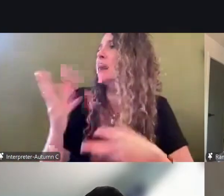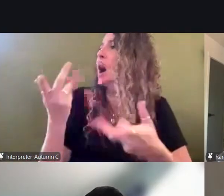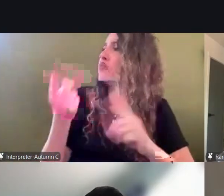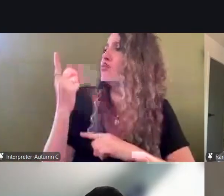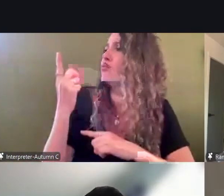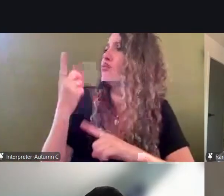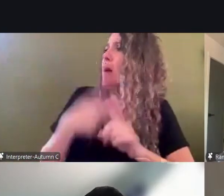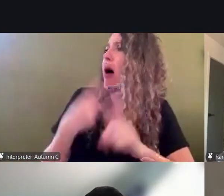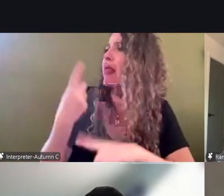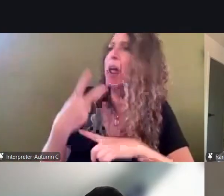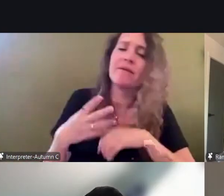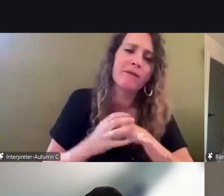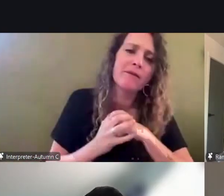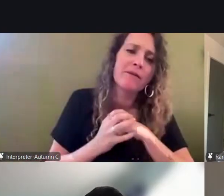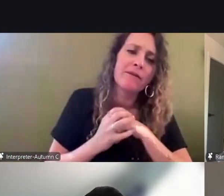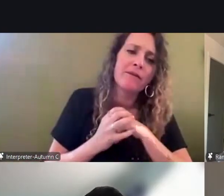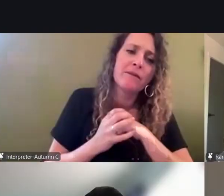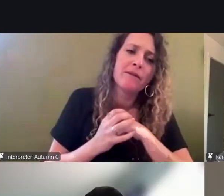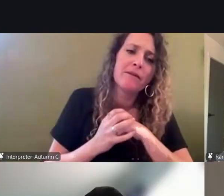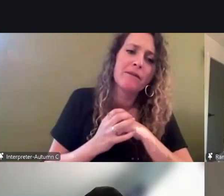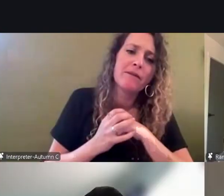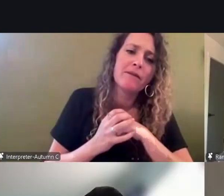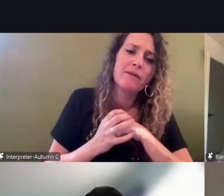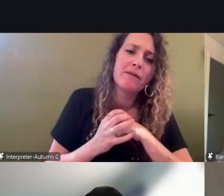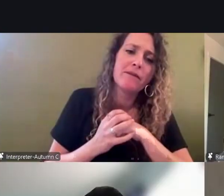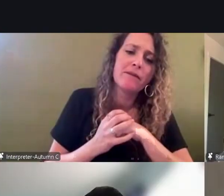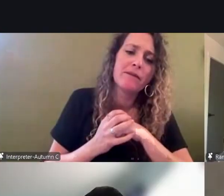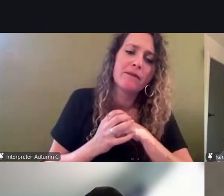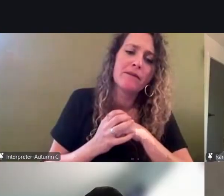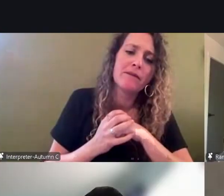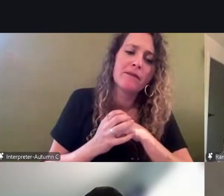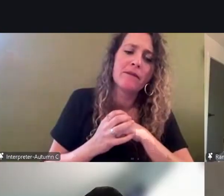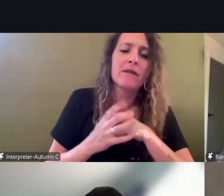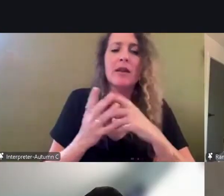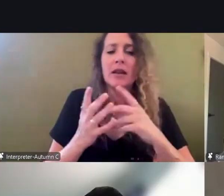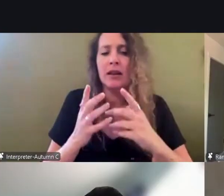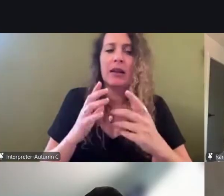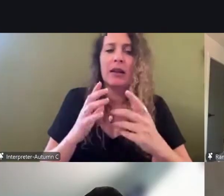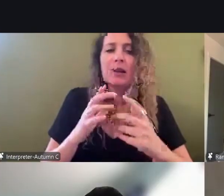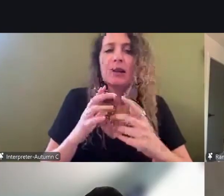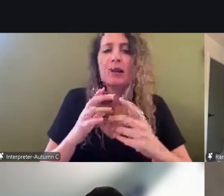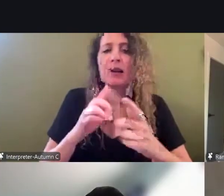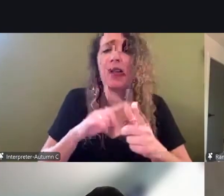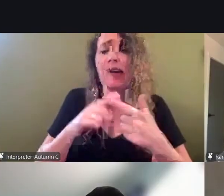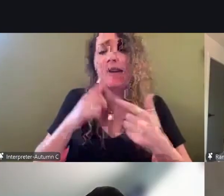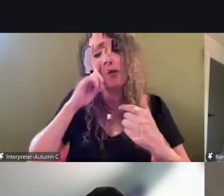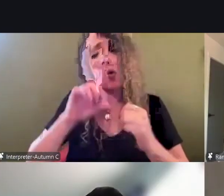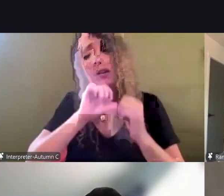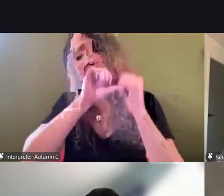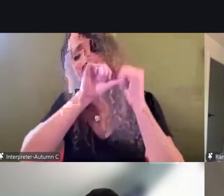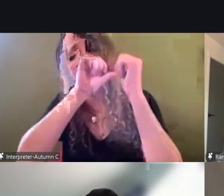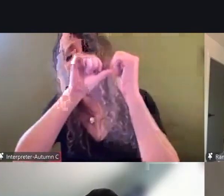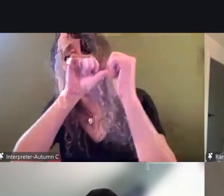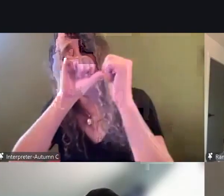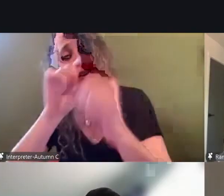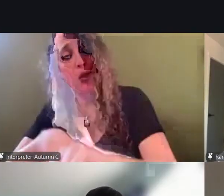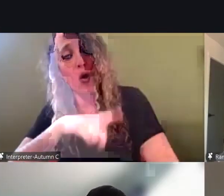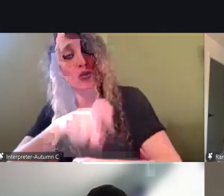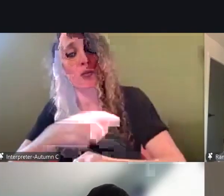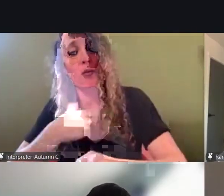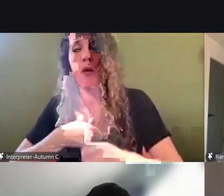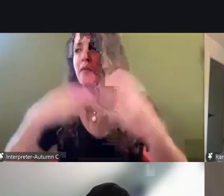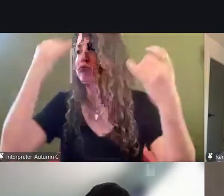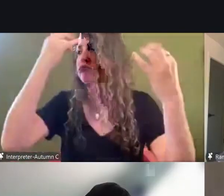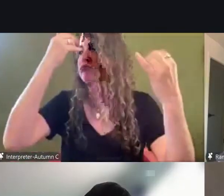and a half for him, I would say, to do. Um, and then for sustainability long term, that's something we've been thinking a